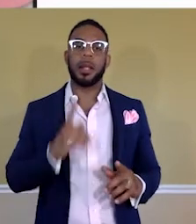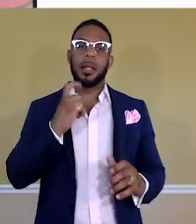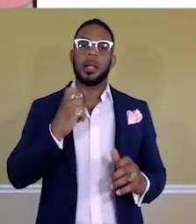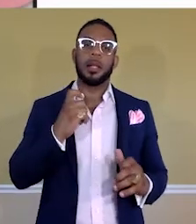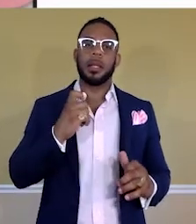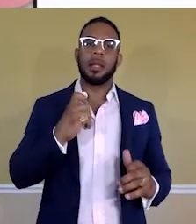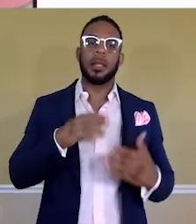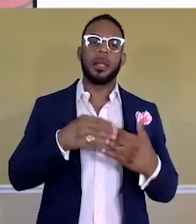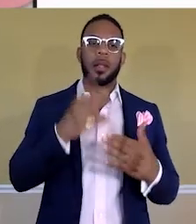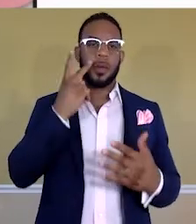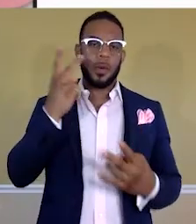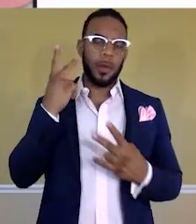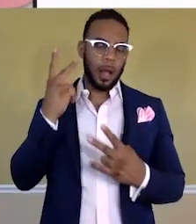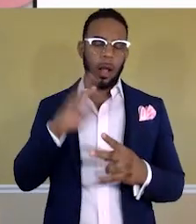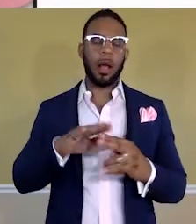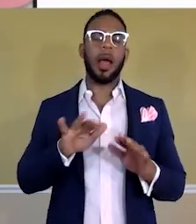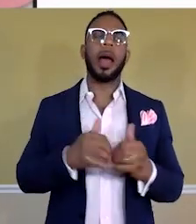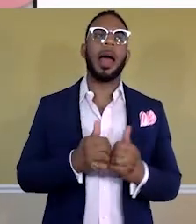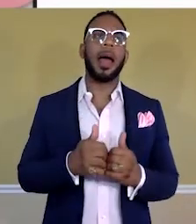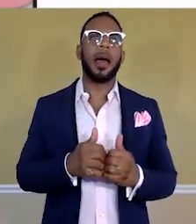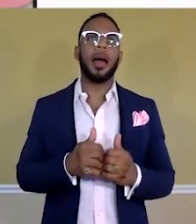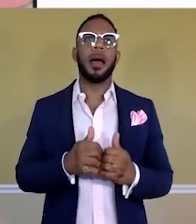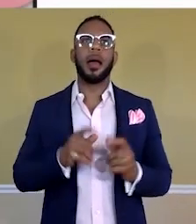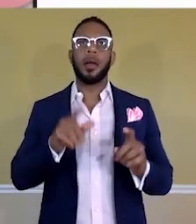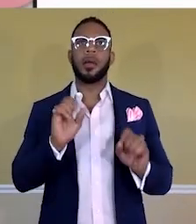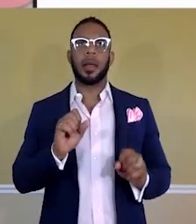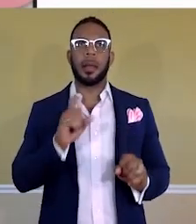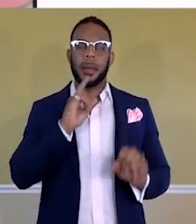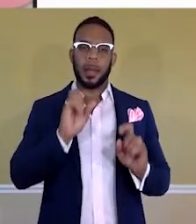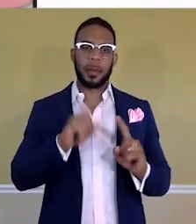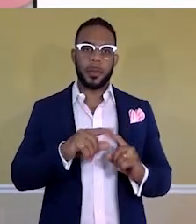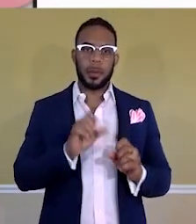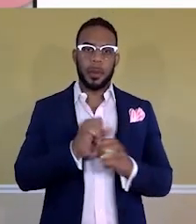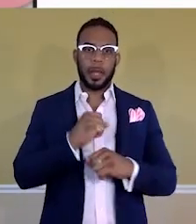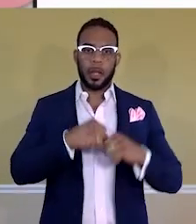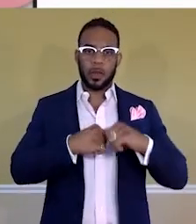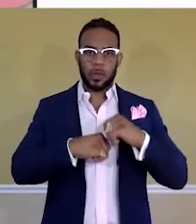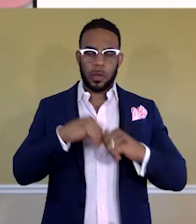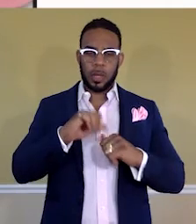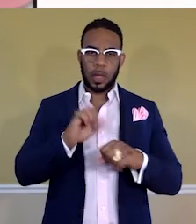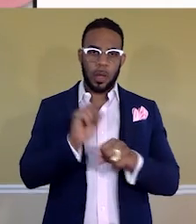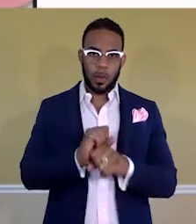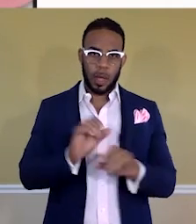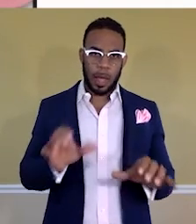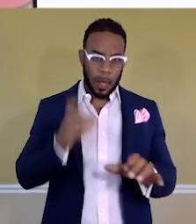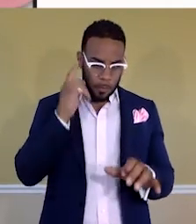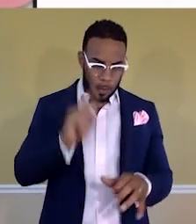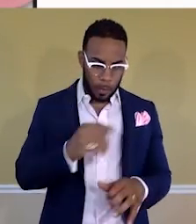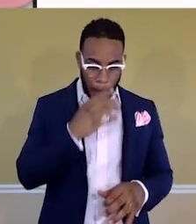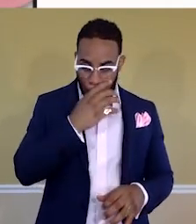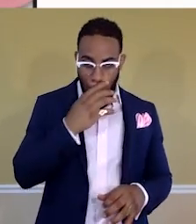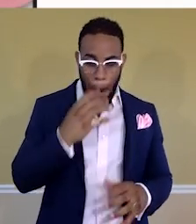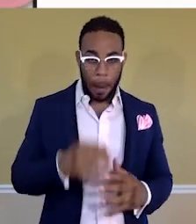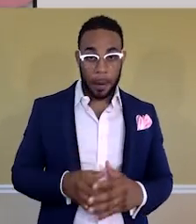continue to reflect on how you can be able to make structure that works effectively for you.